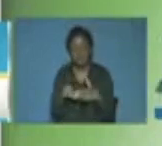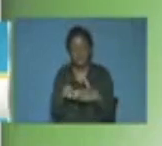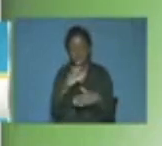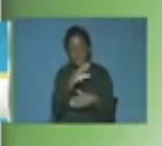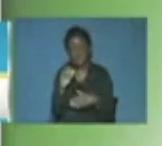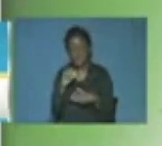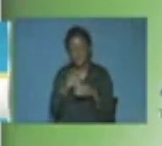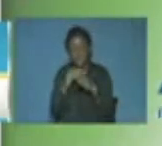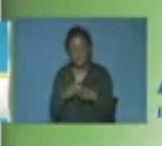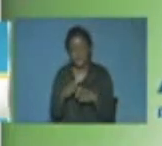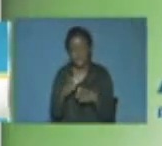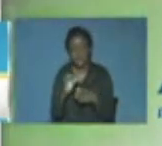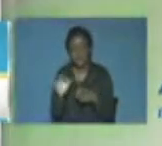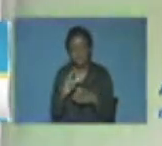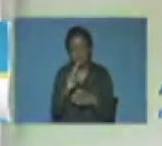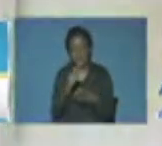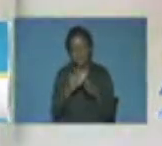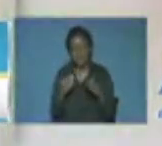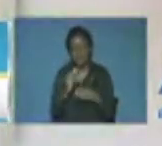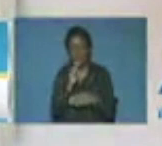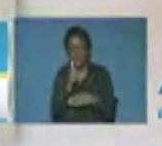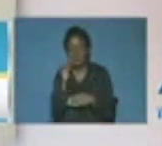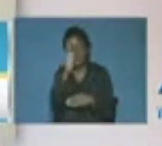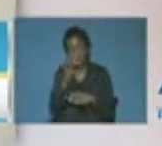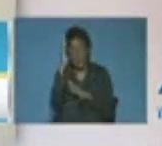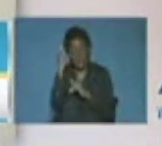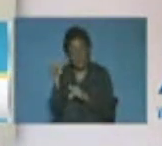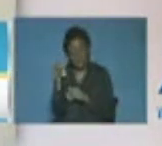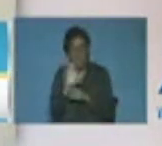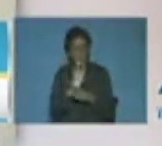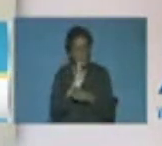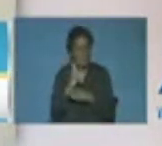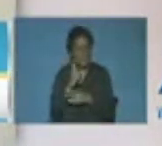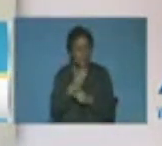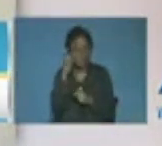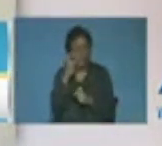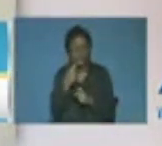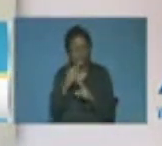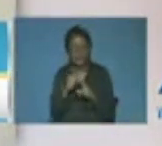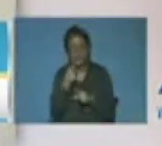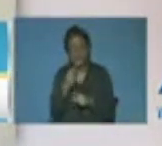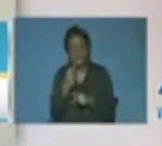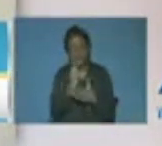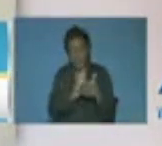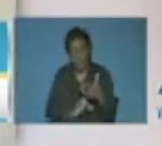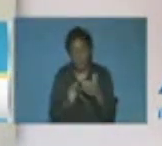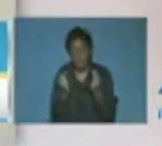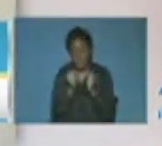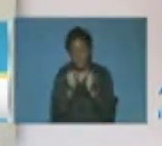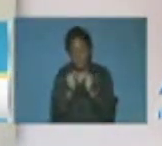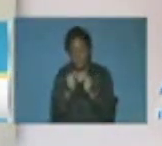Big Nut, Alex Holden, never expected his business would win, but says the pre-chilled, pre-drilled, ready-to-drink